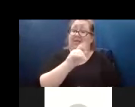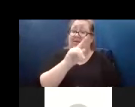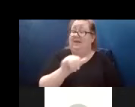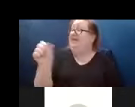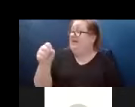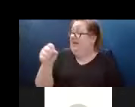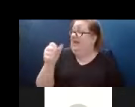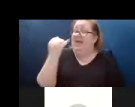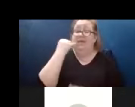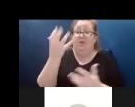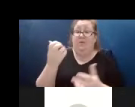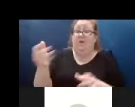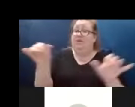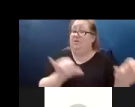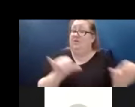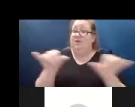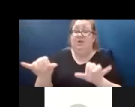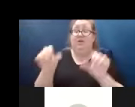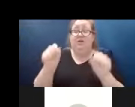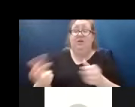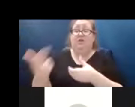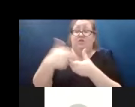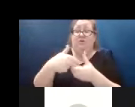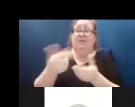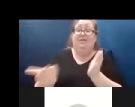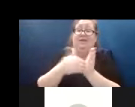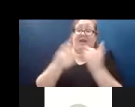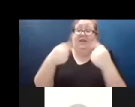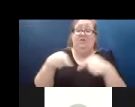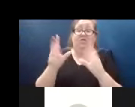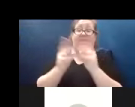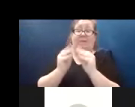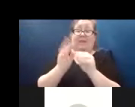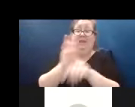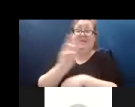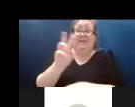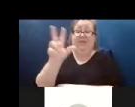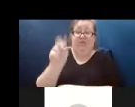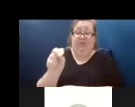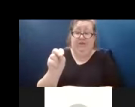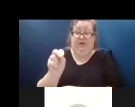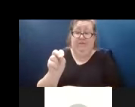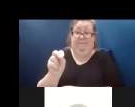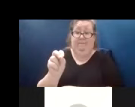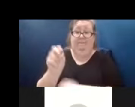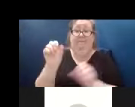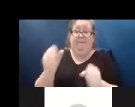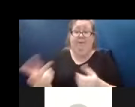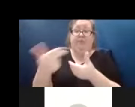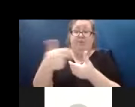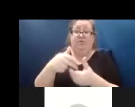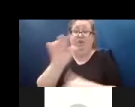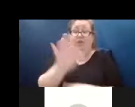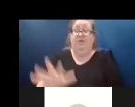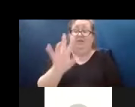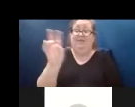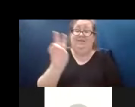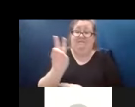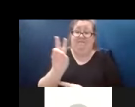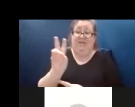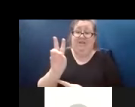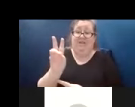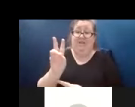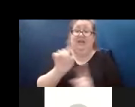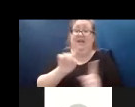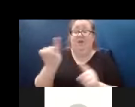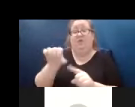to, folks, you can join us again during the meeting at 6:30. You could join at around 7 and go to the